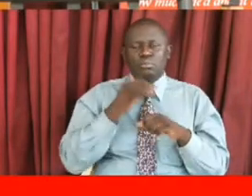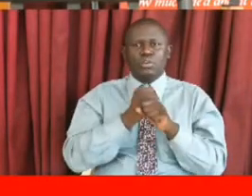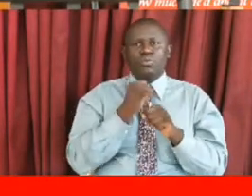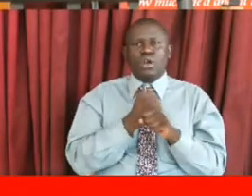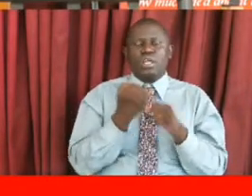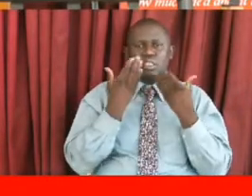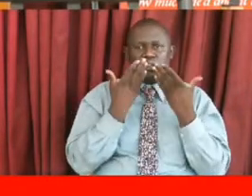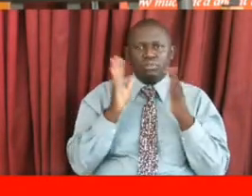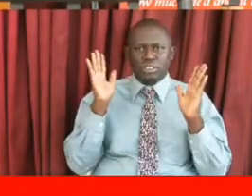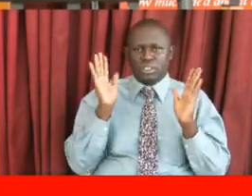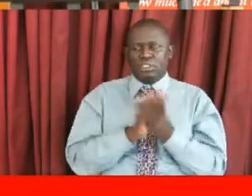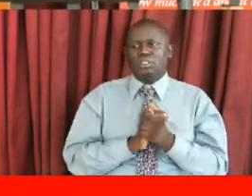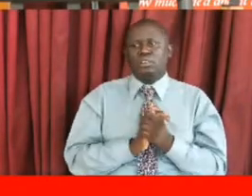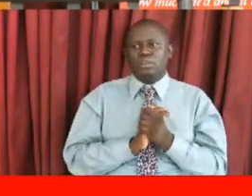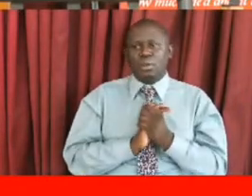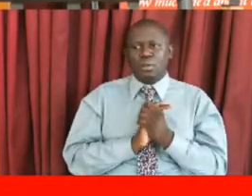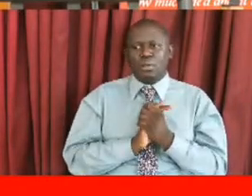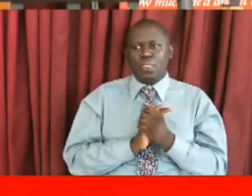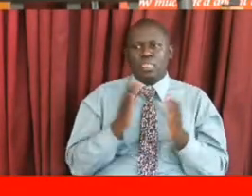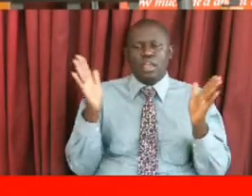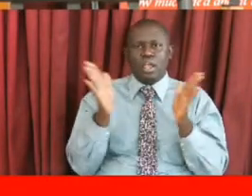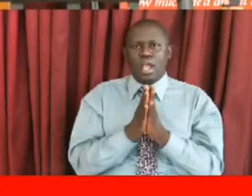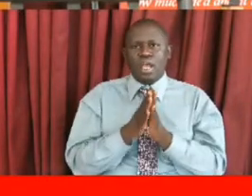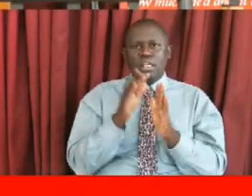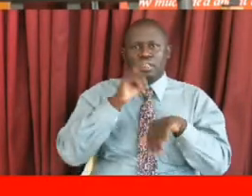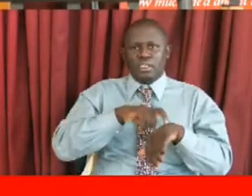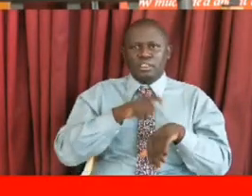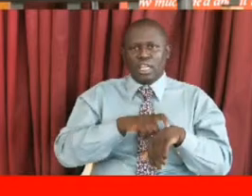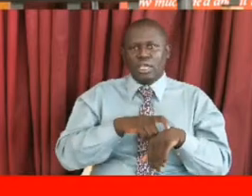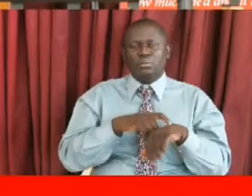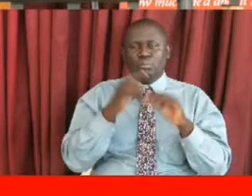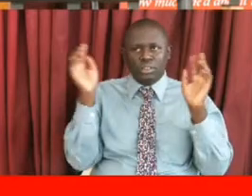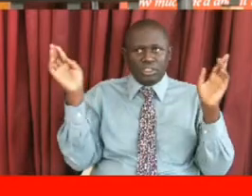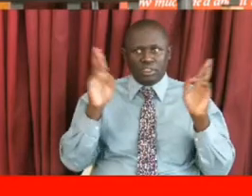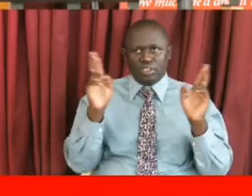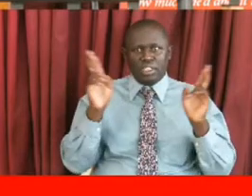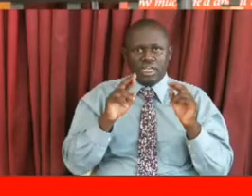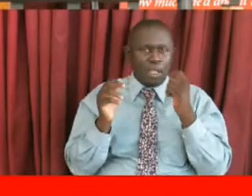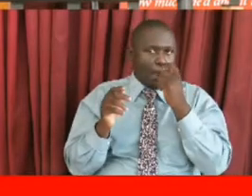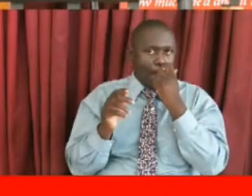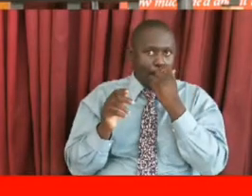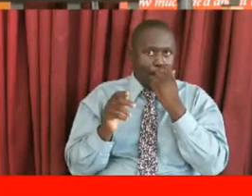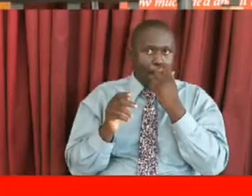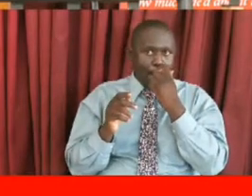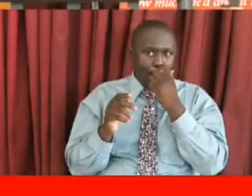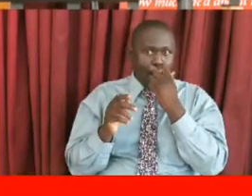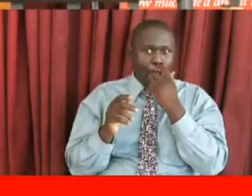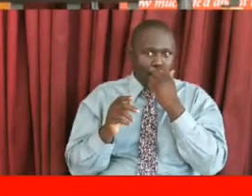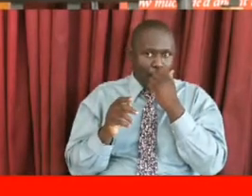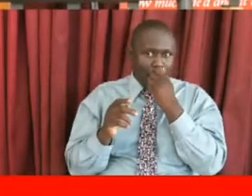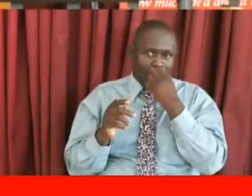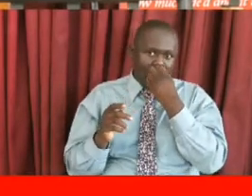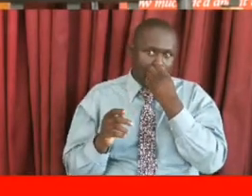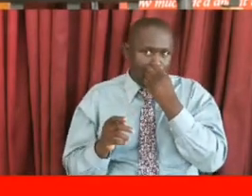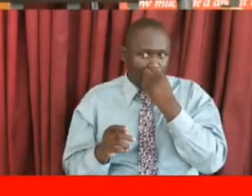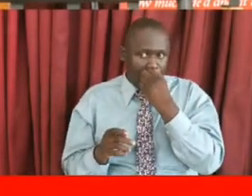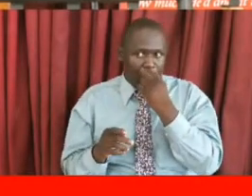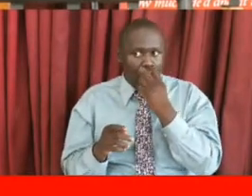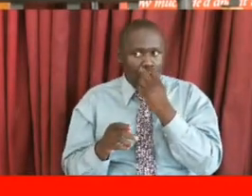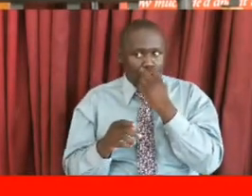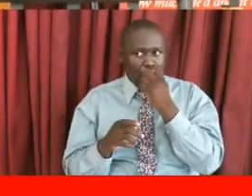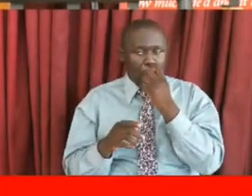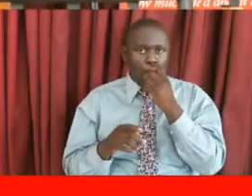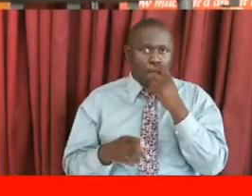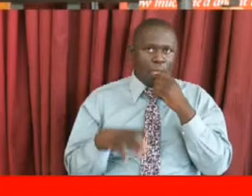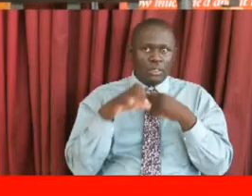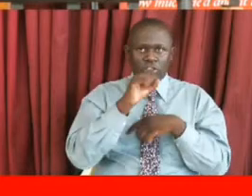right away and the time is at hand amen so this